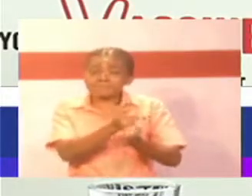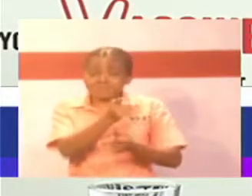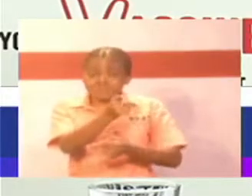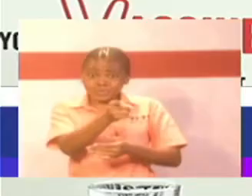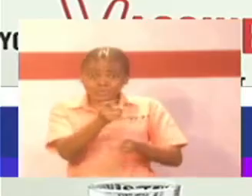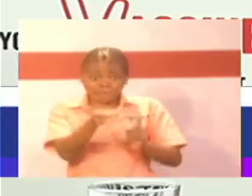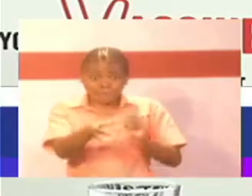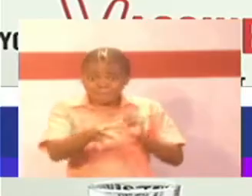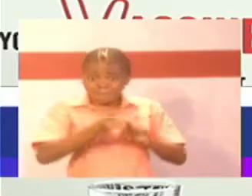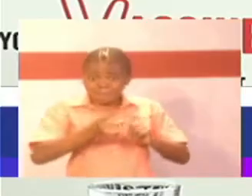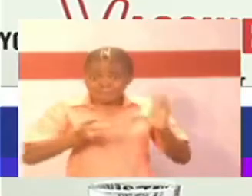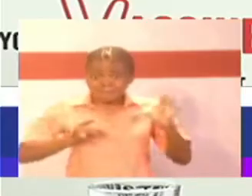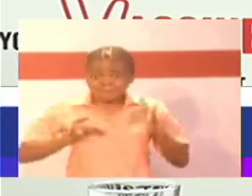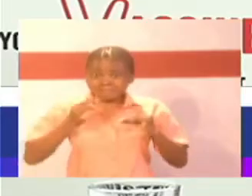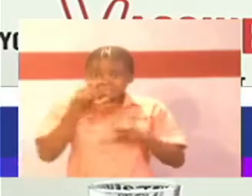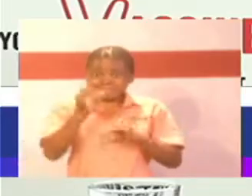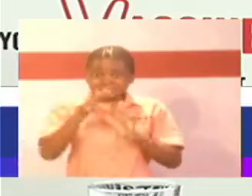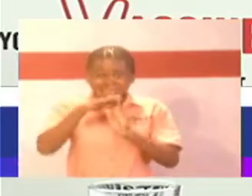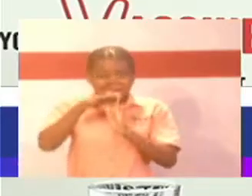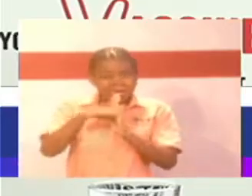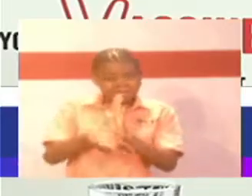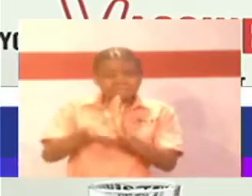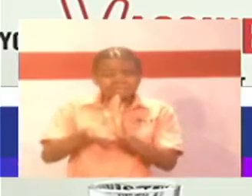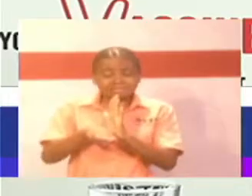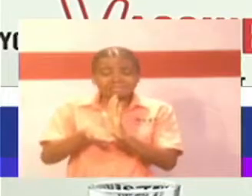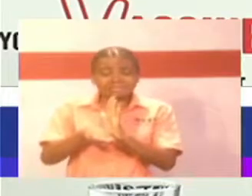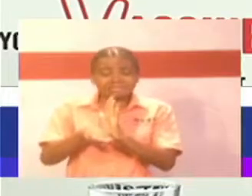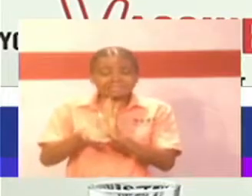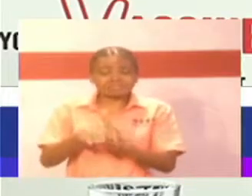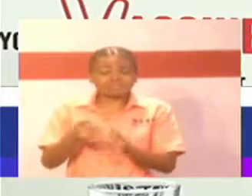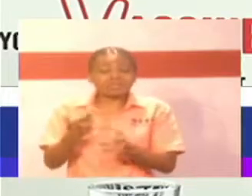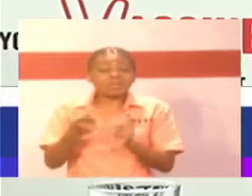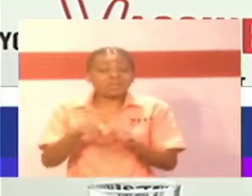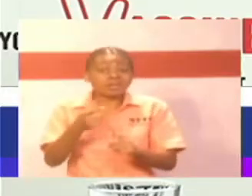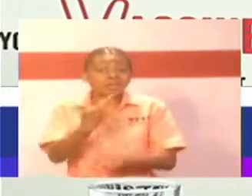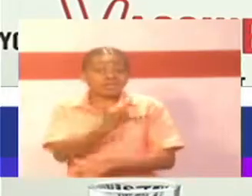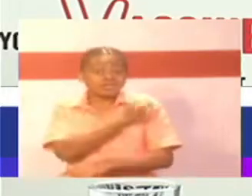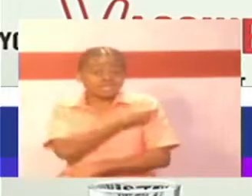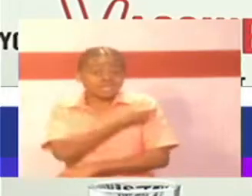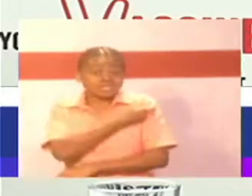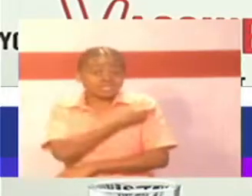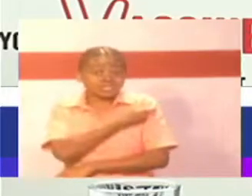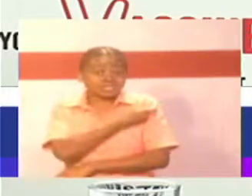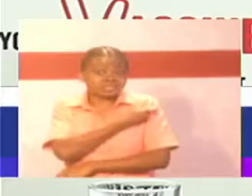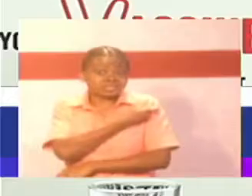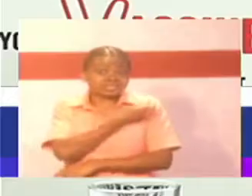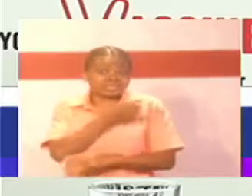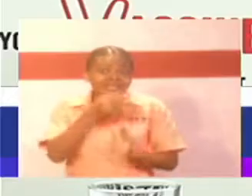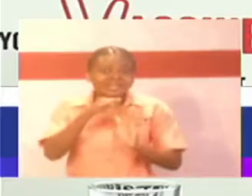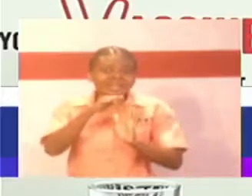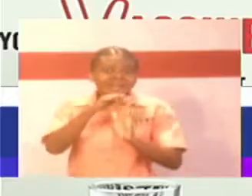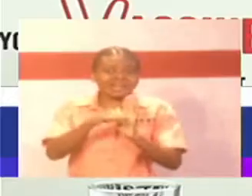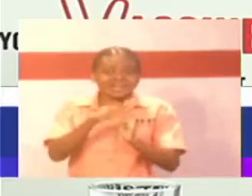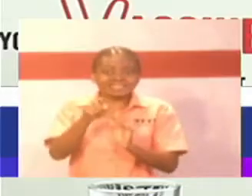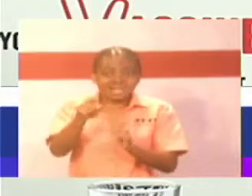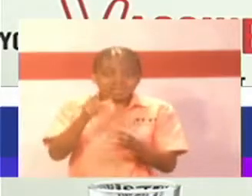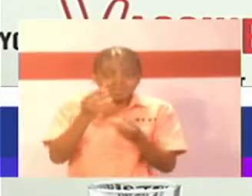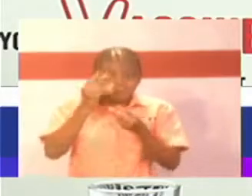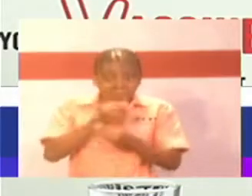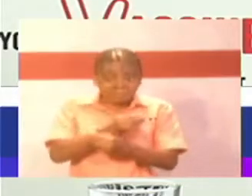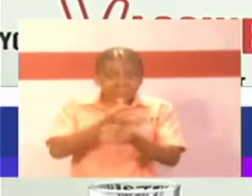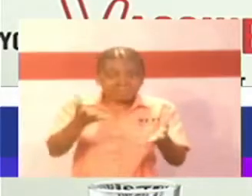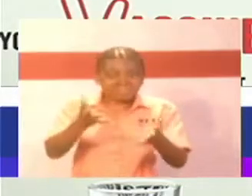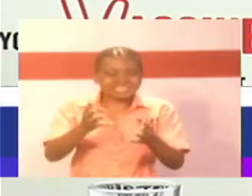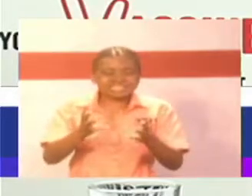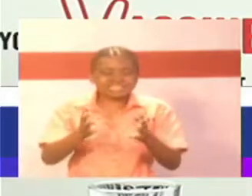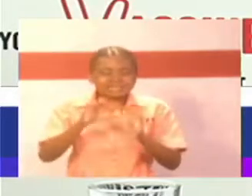acquiring the COVID-19 virus. Vaccination reduces the risk of you spreading the COVID-19 virus, especially to